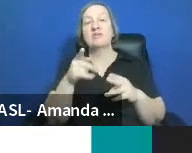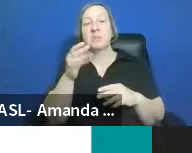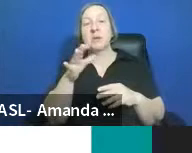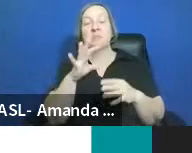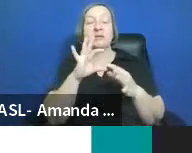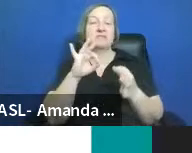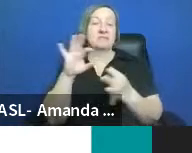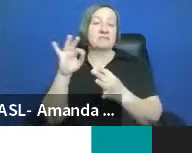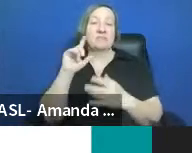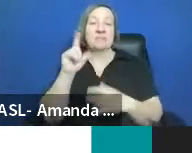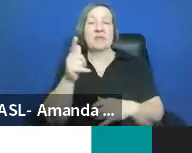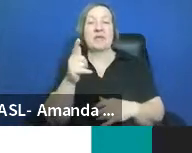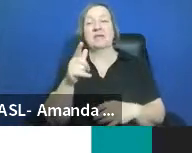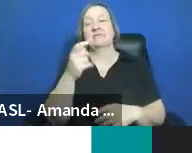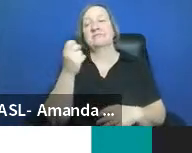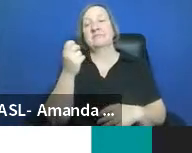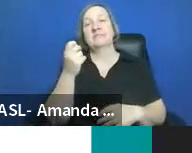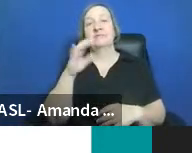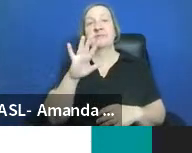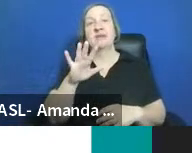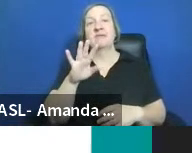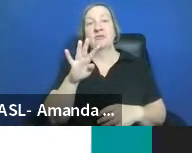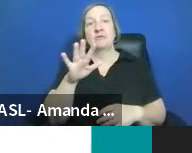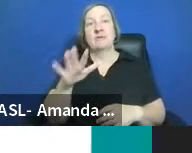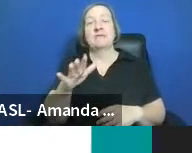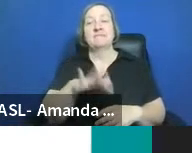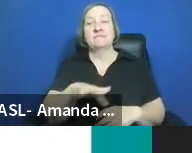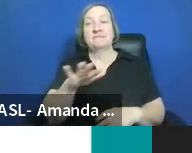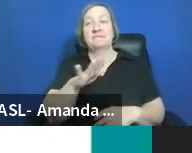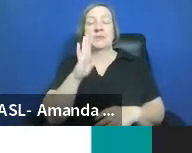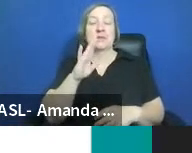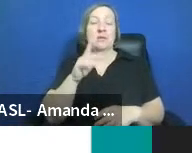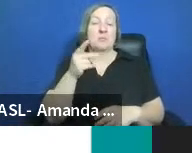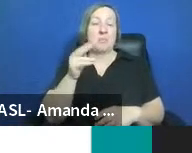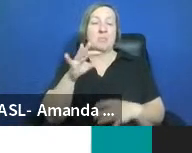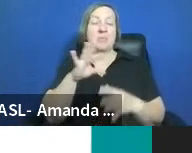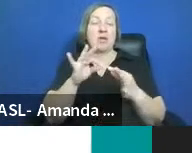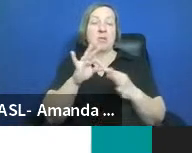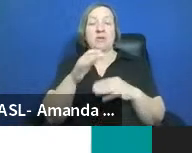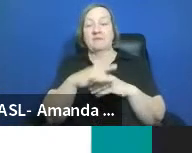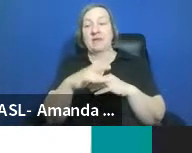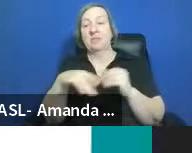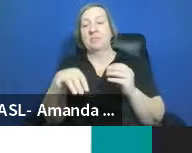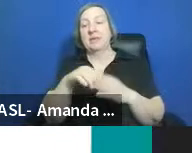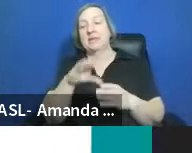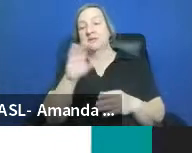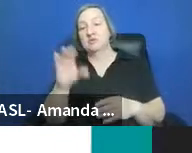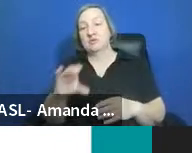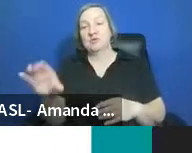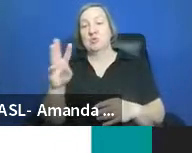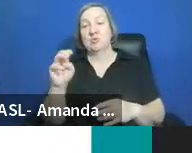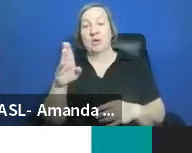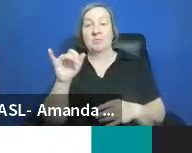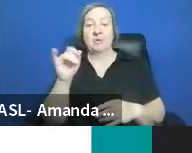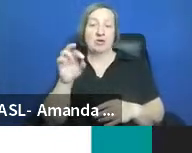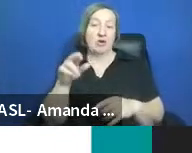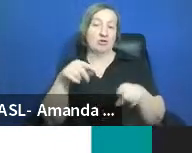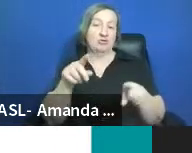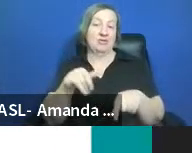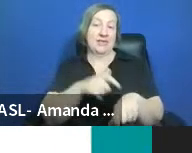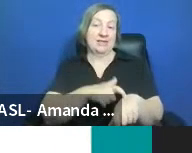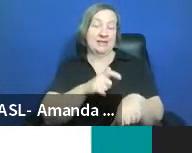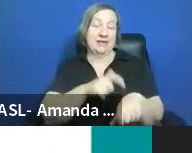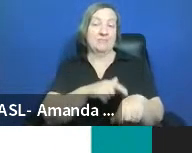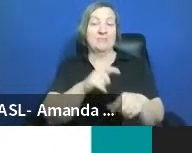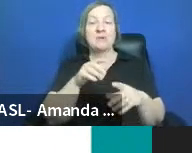roughly around 5:45. Verbal public comment will be welcome in the Zoom webinar during the designated time with the option to